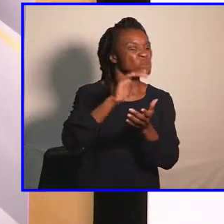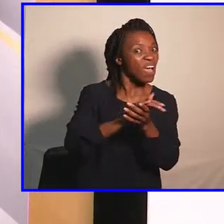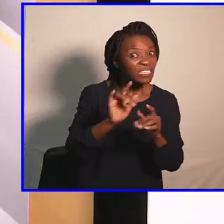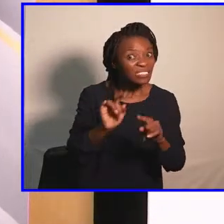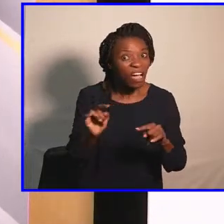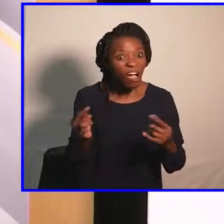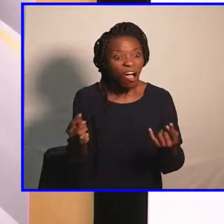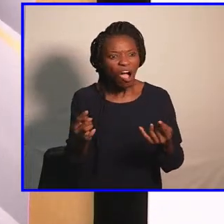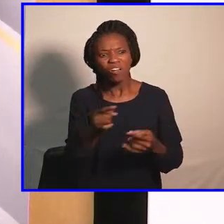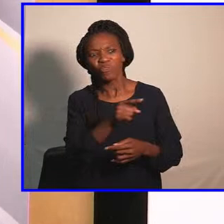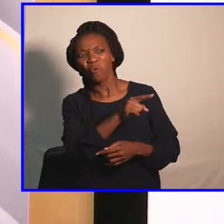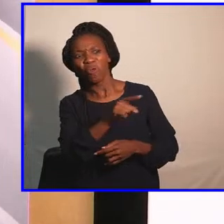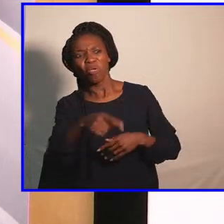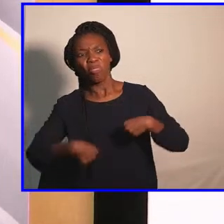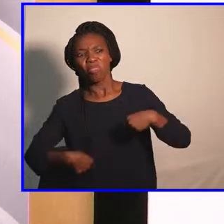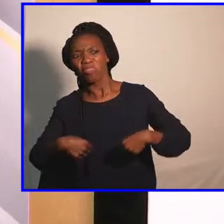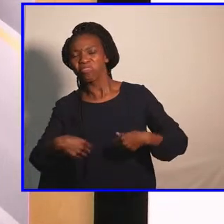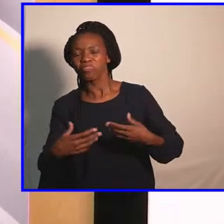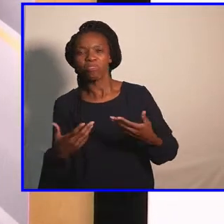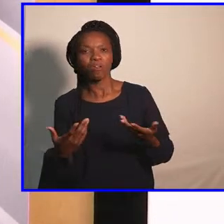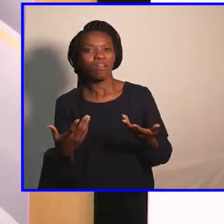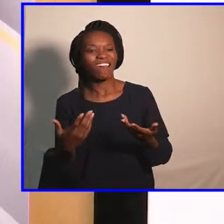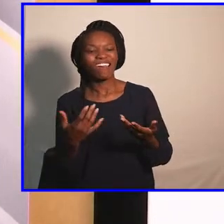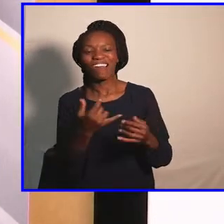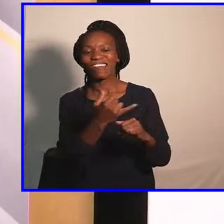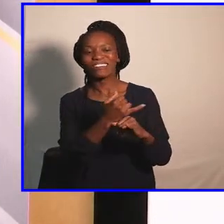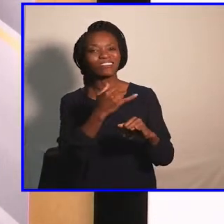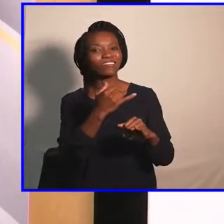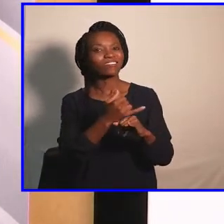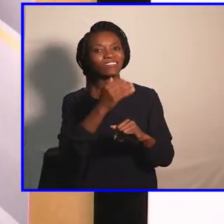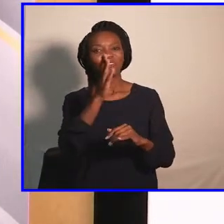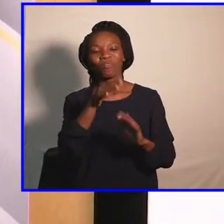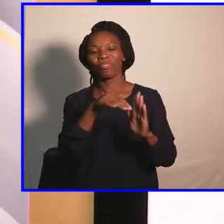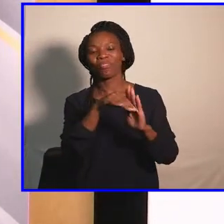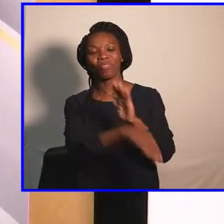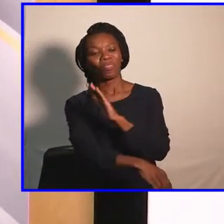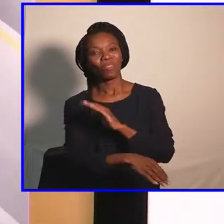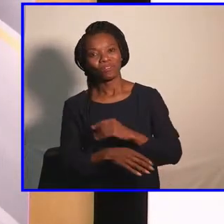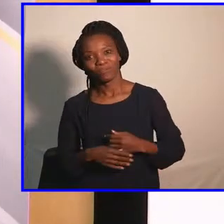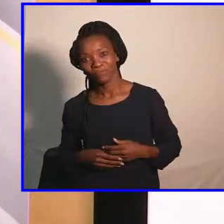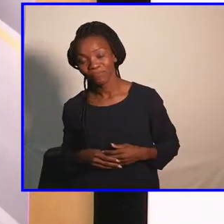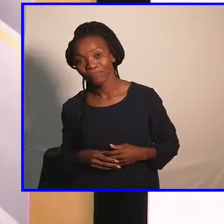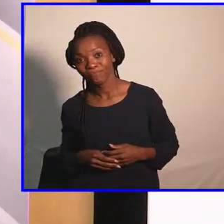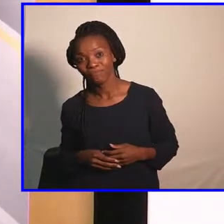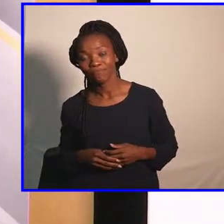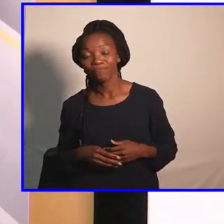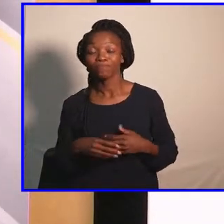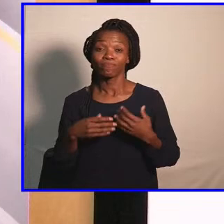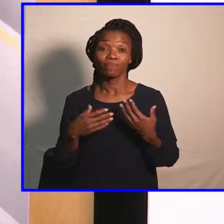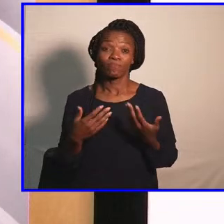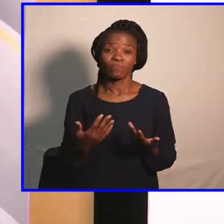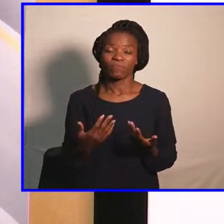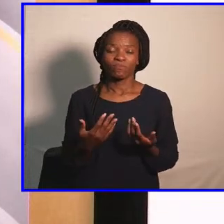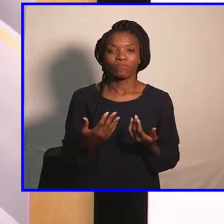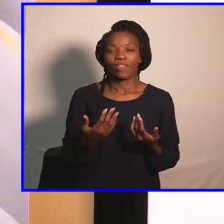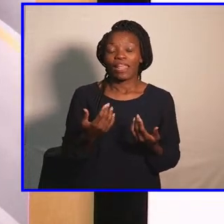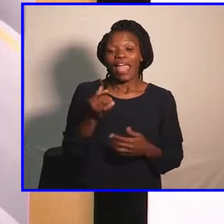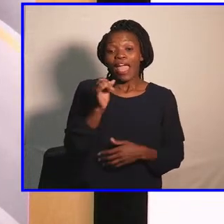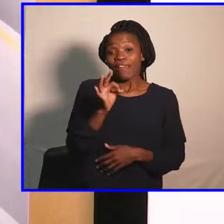people running those institutions, institutions are nothing. It will be amiss of